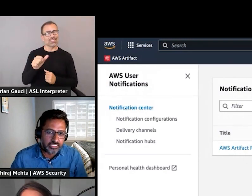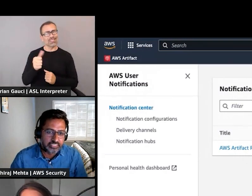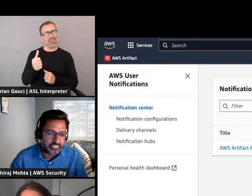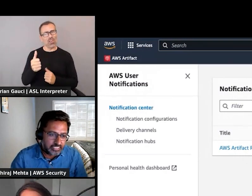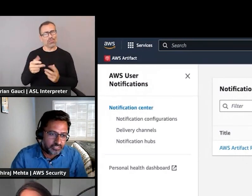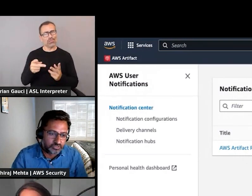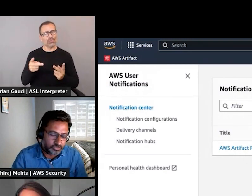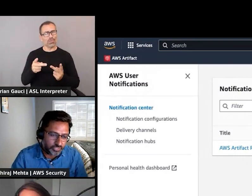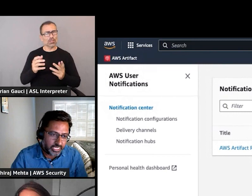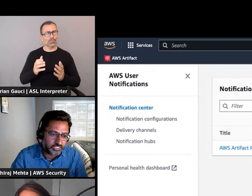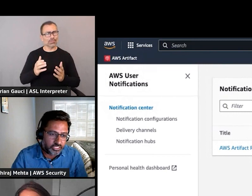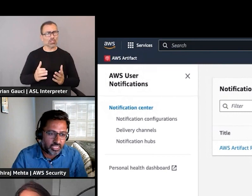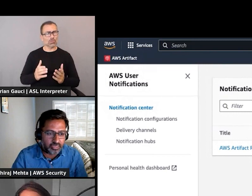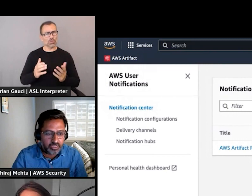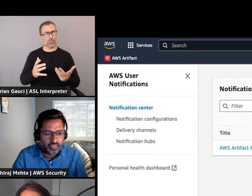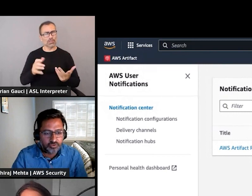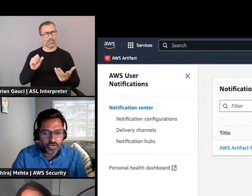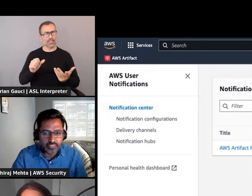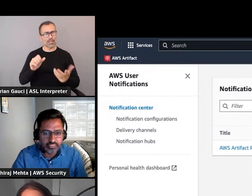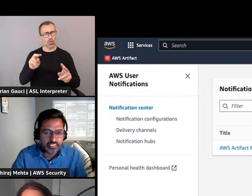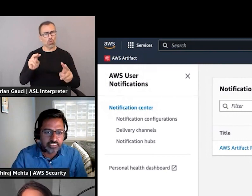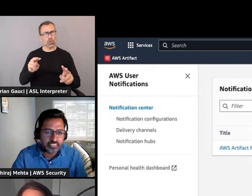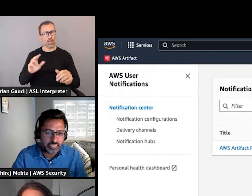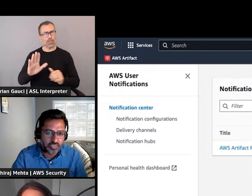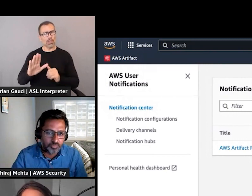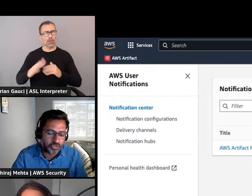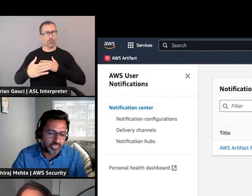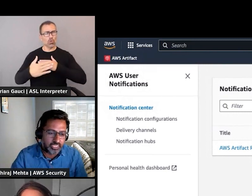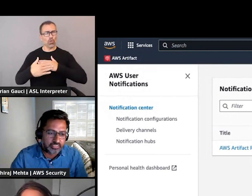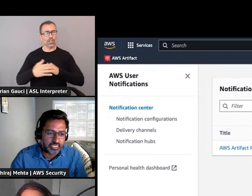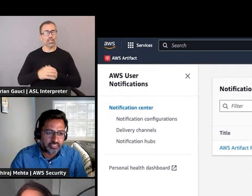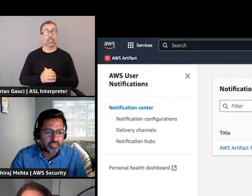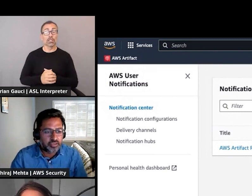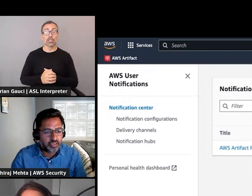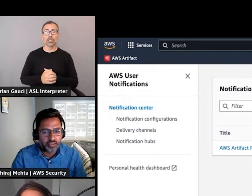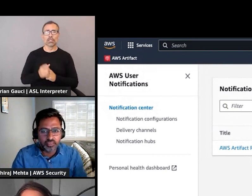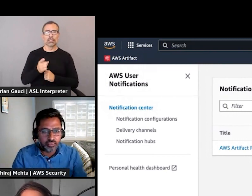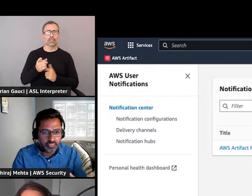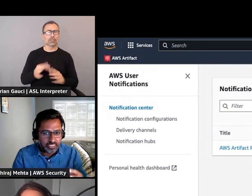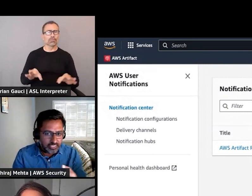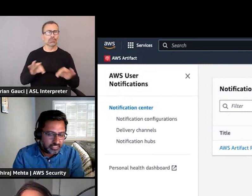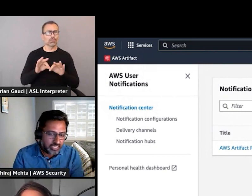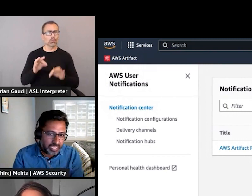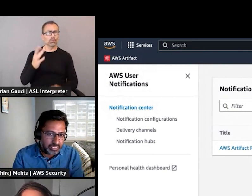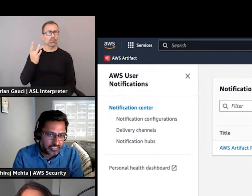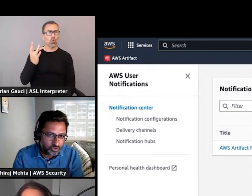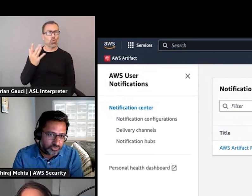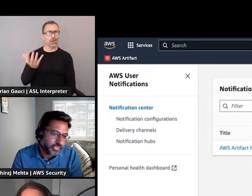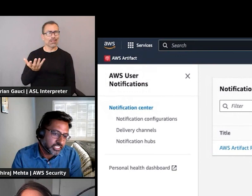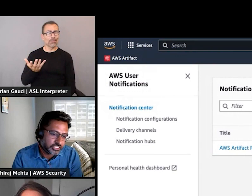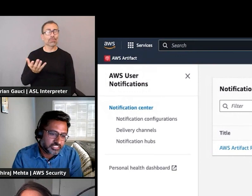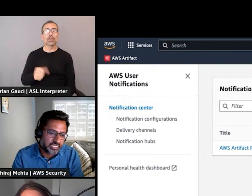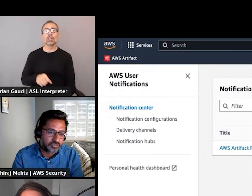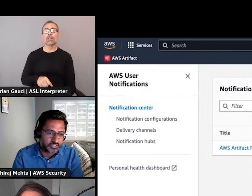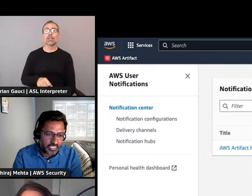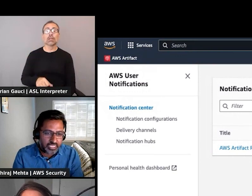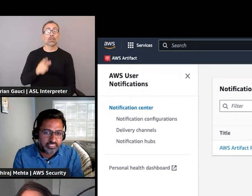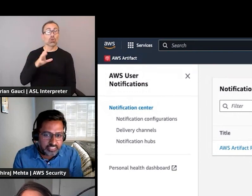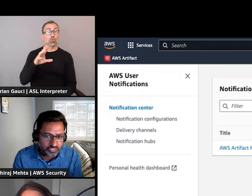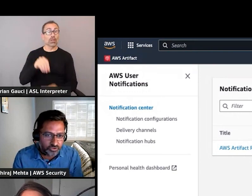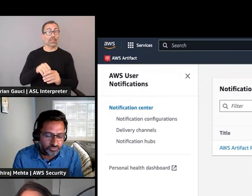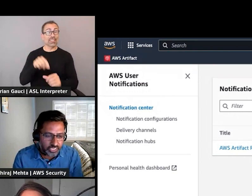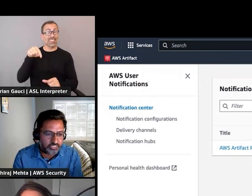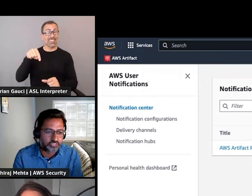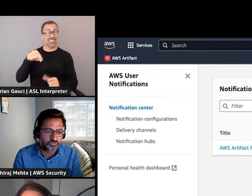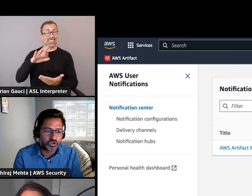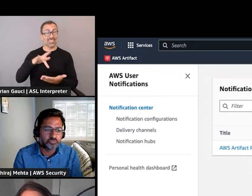customers can see the notification. And why this is important is that in the notification center, they can